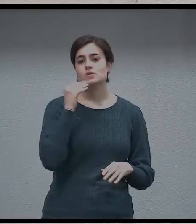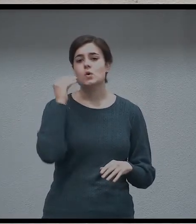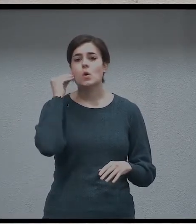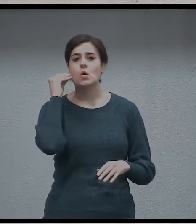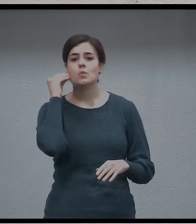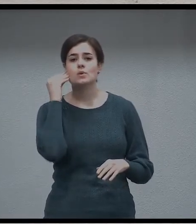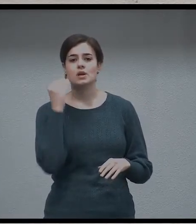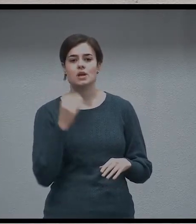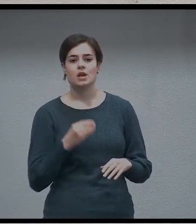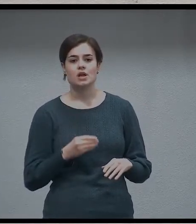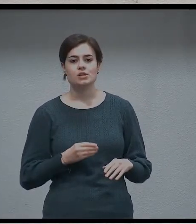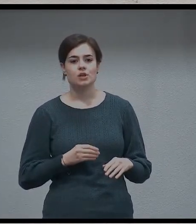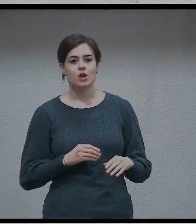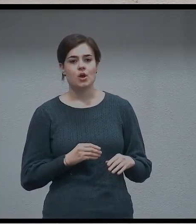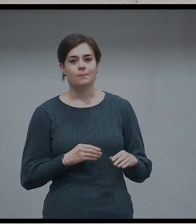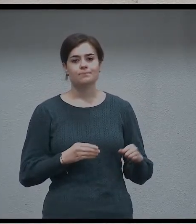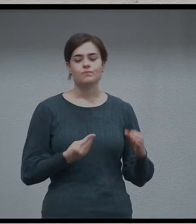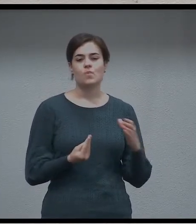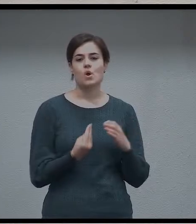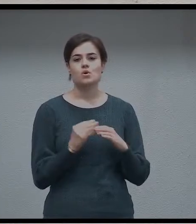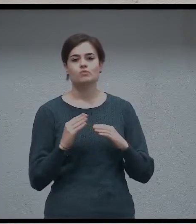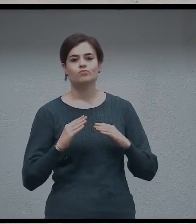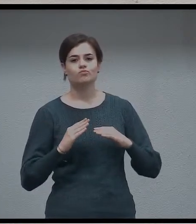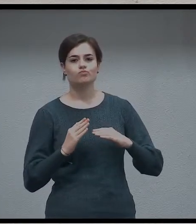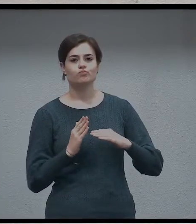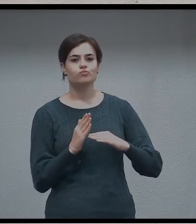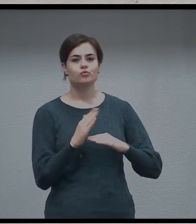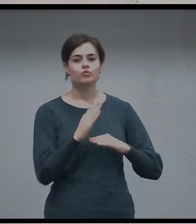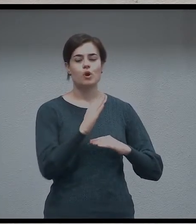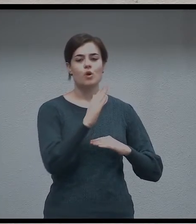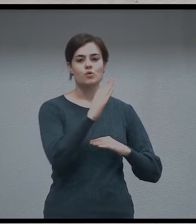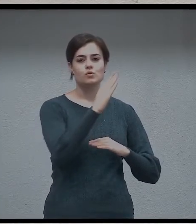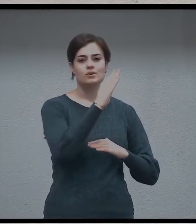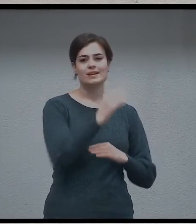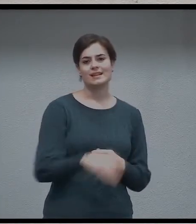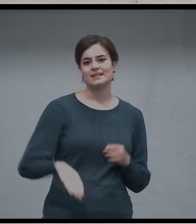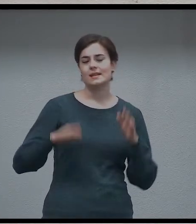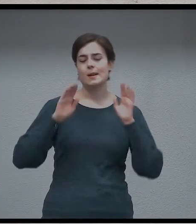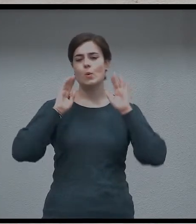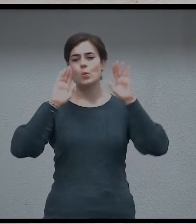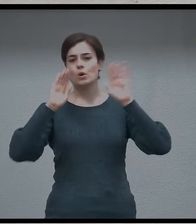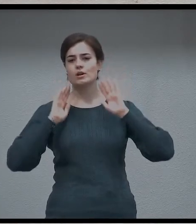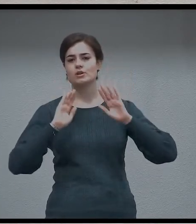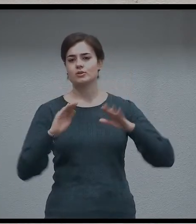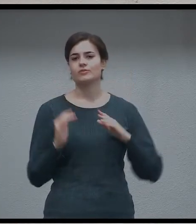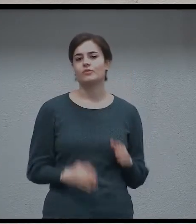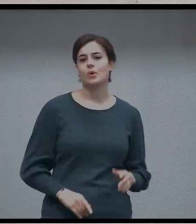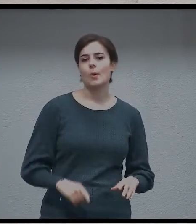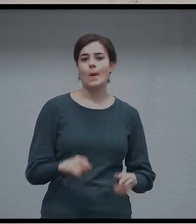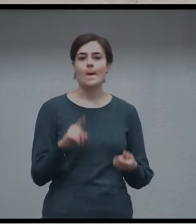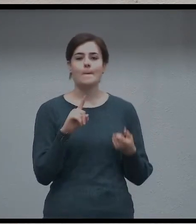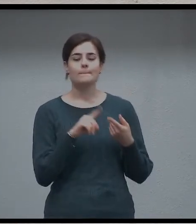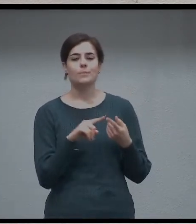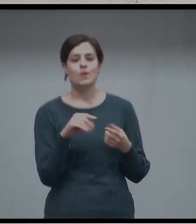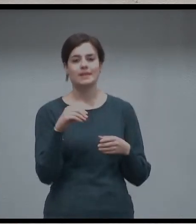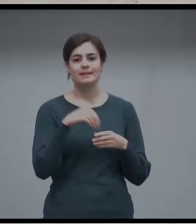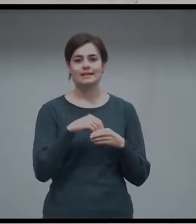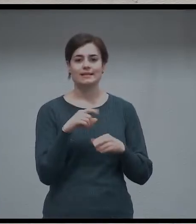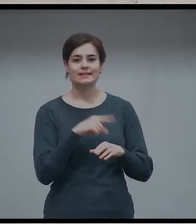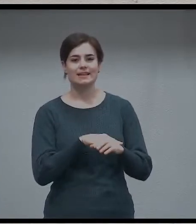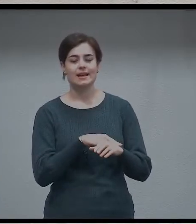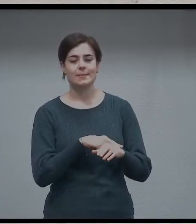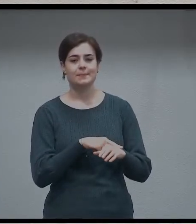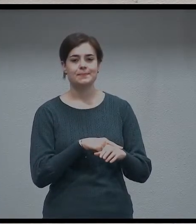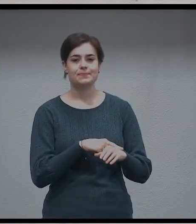its pinnacle. It is just at an amazing point in its history. And I just see it continuing,